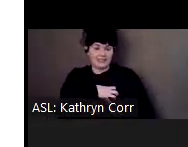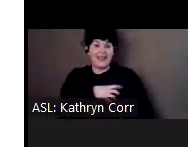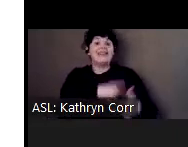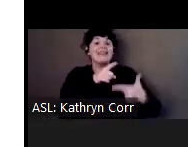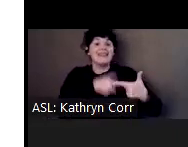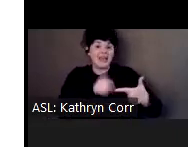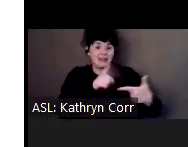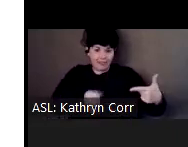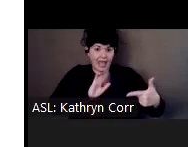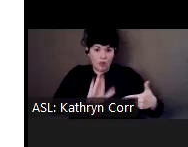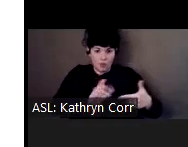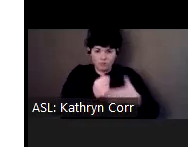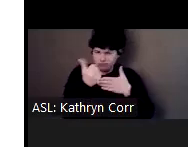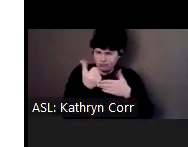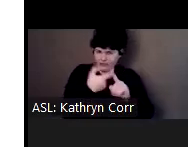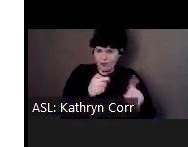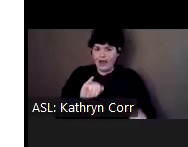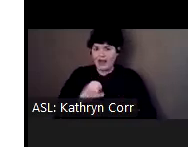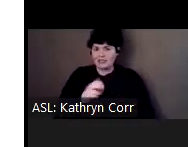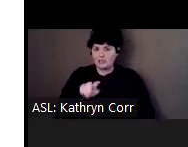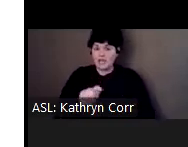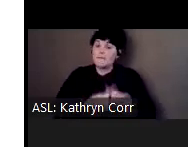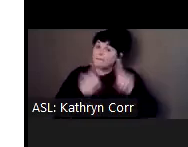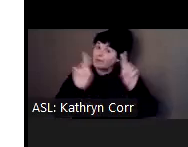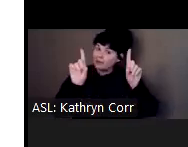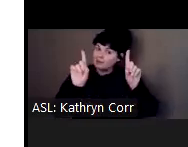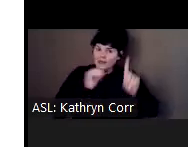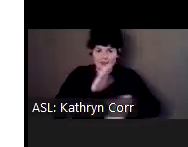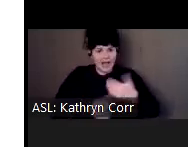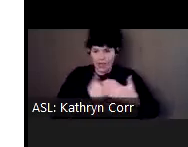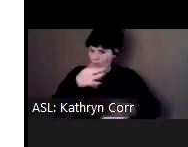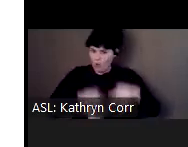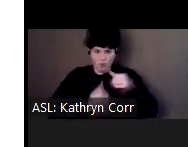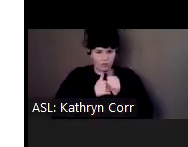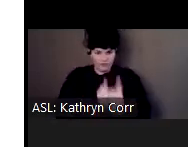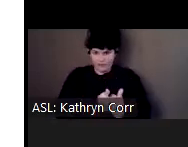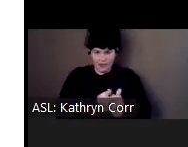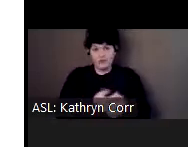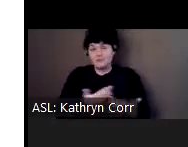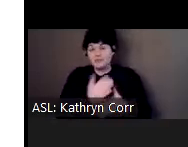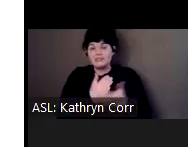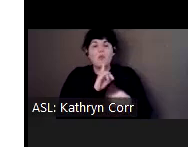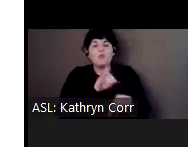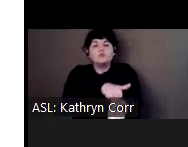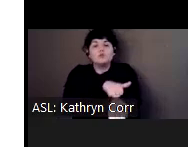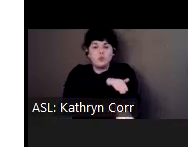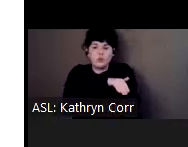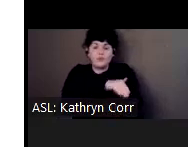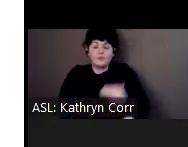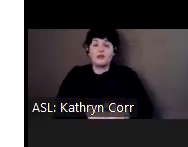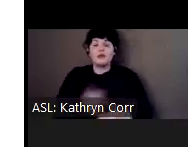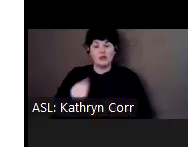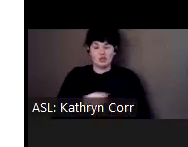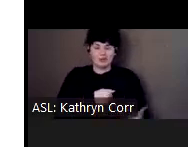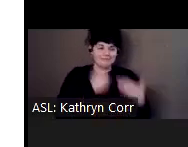we're finding is not all courts are doing that or doing that as quickly. We, unfortunately, don't